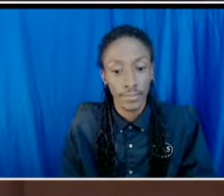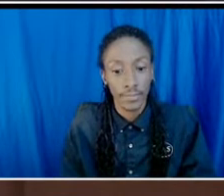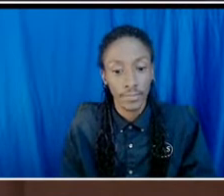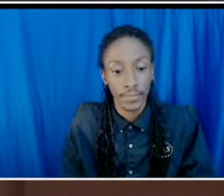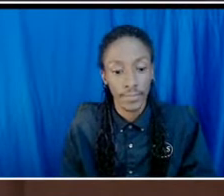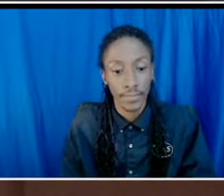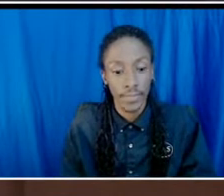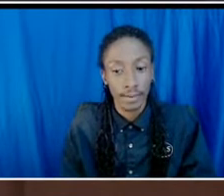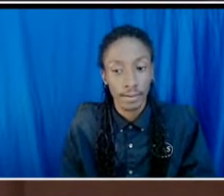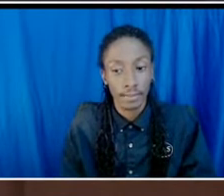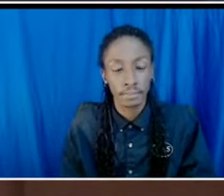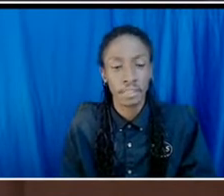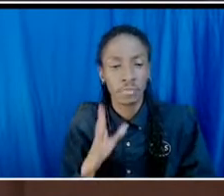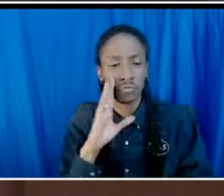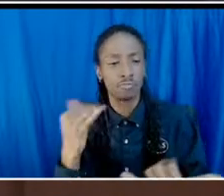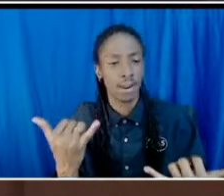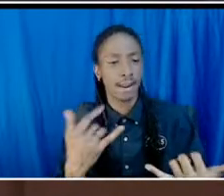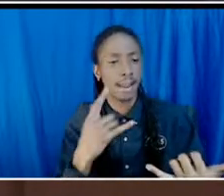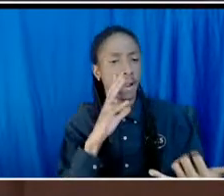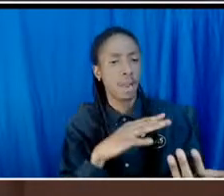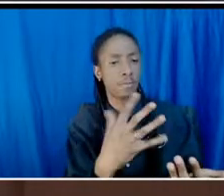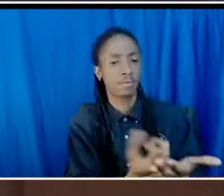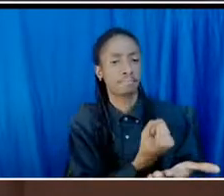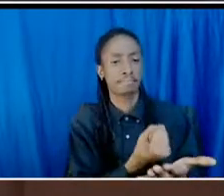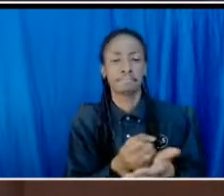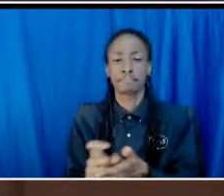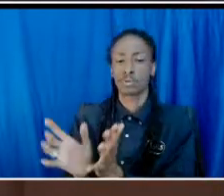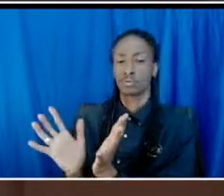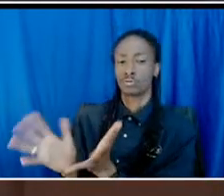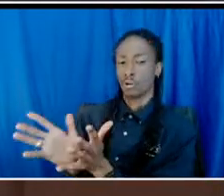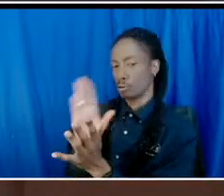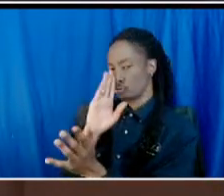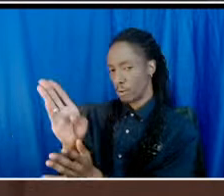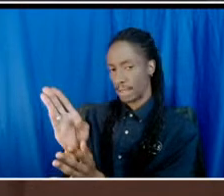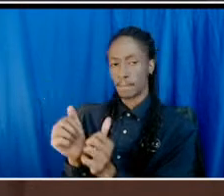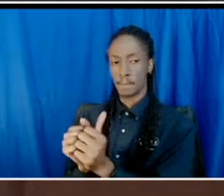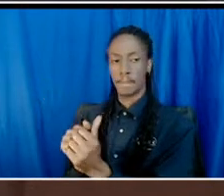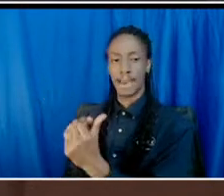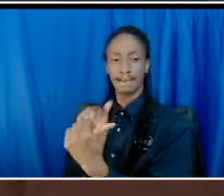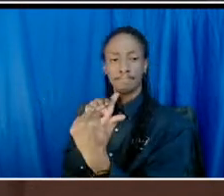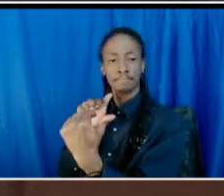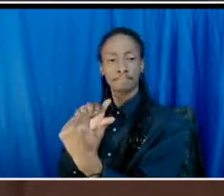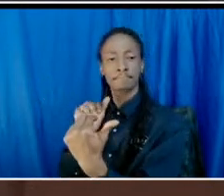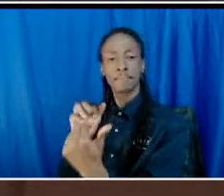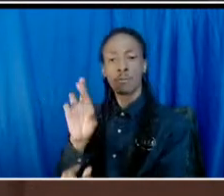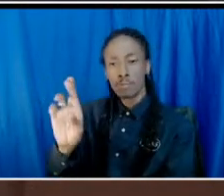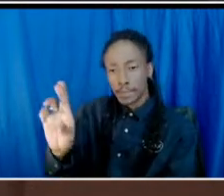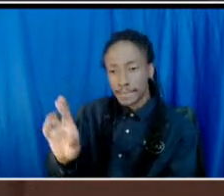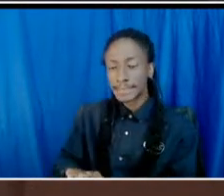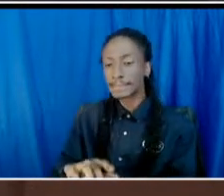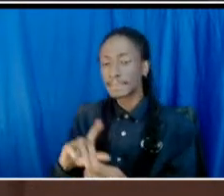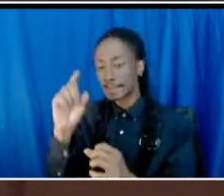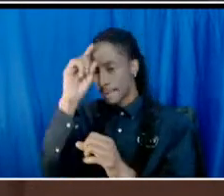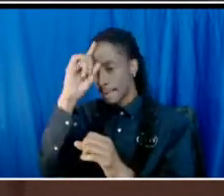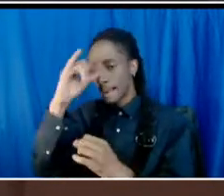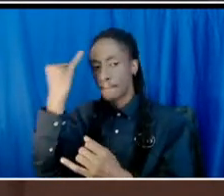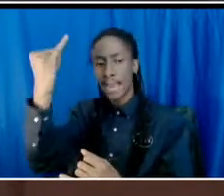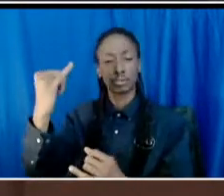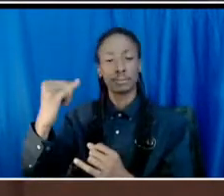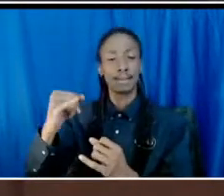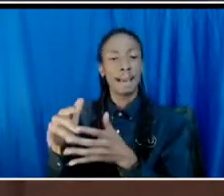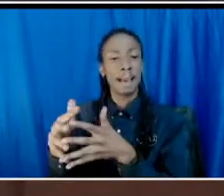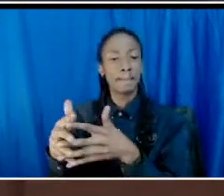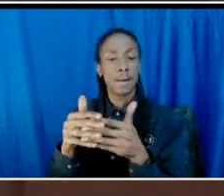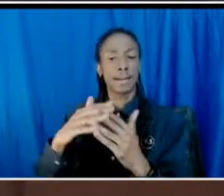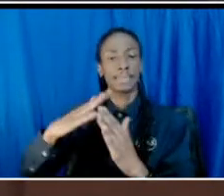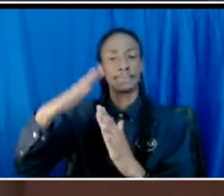I want to take a moment now to speak directly to my fellow Republicans. Imagine the country's top prosecutor with the power